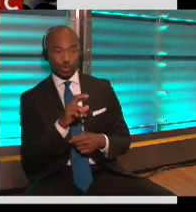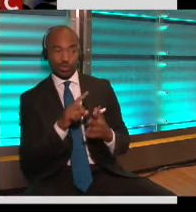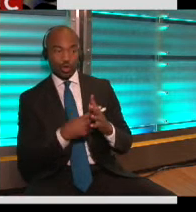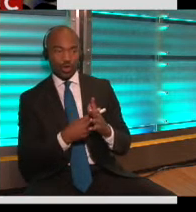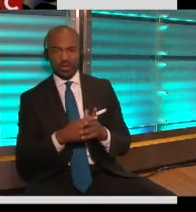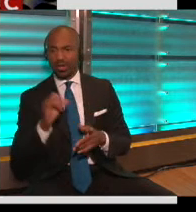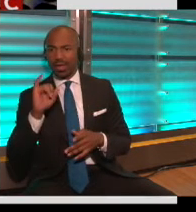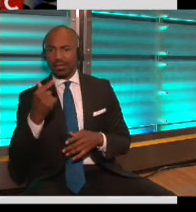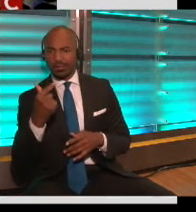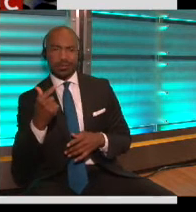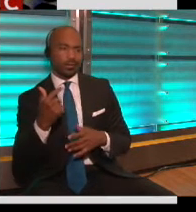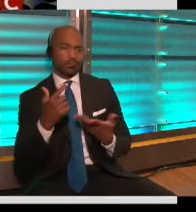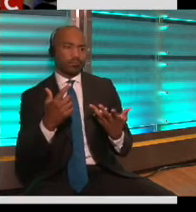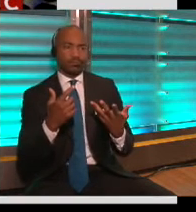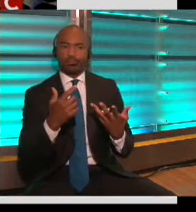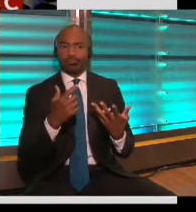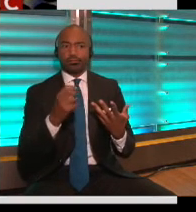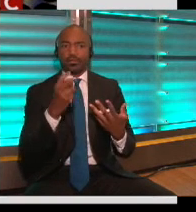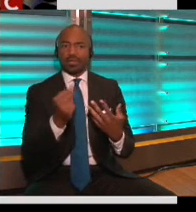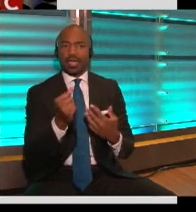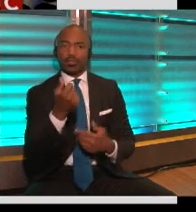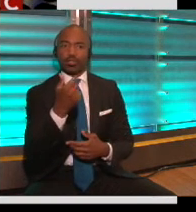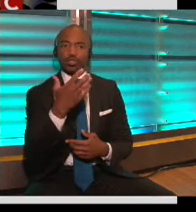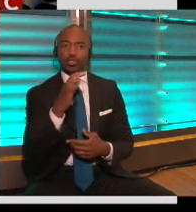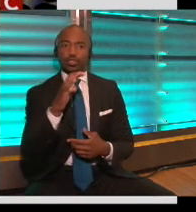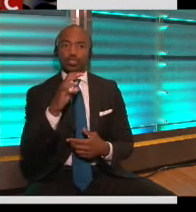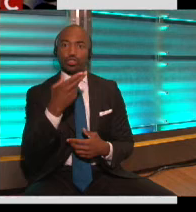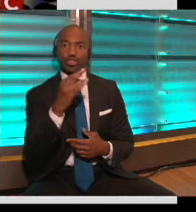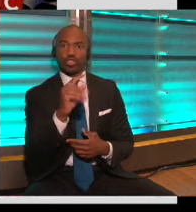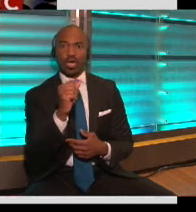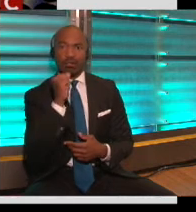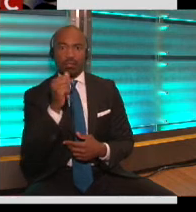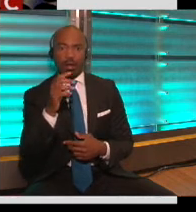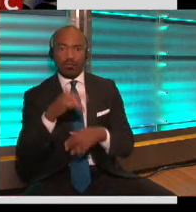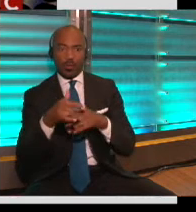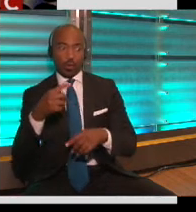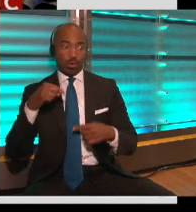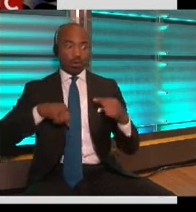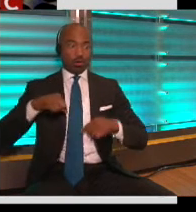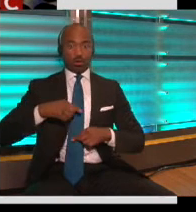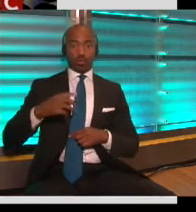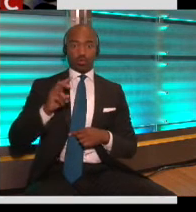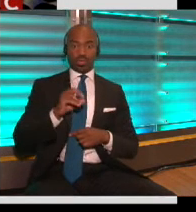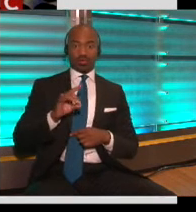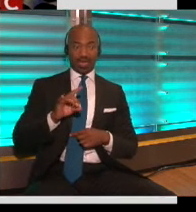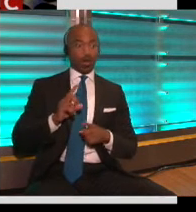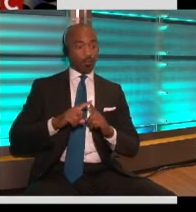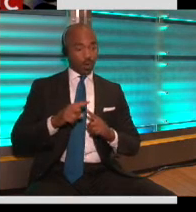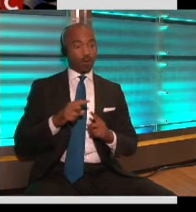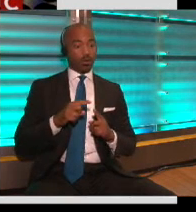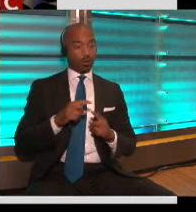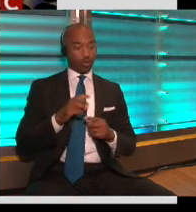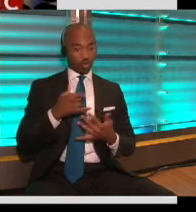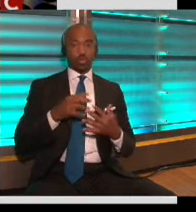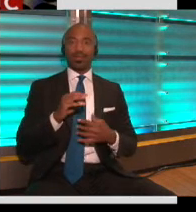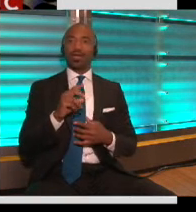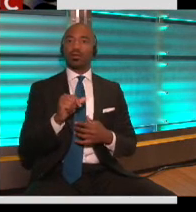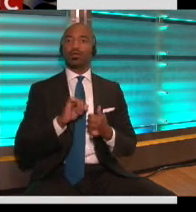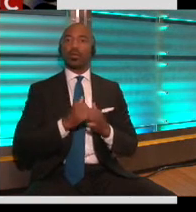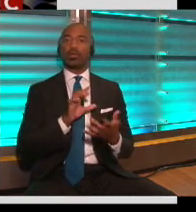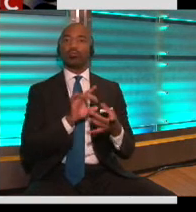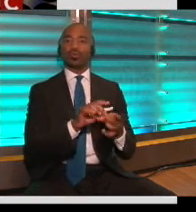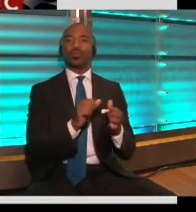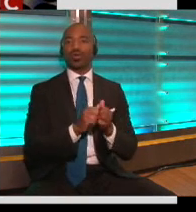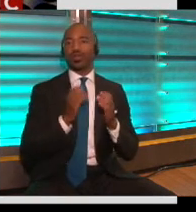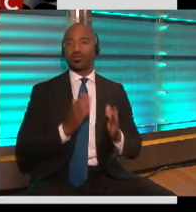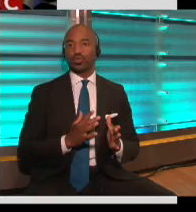Snapchat did not exist. But now these platforms are key ways that we connect with our customers. And as a company, no matter what industry